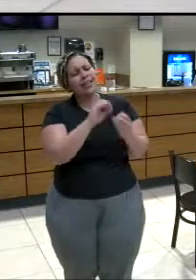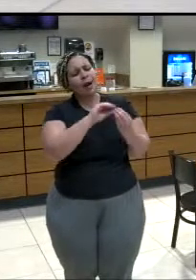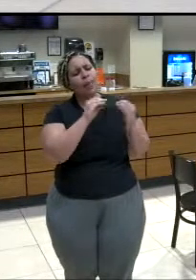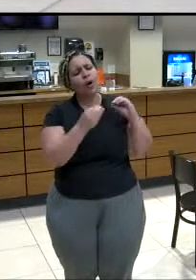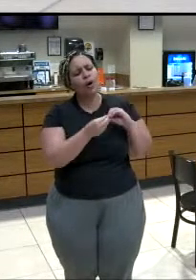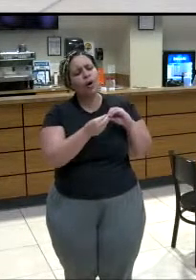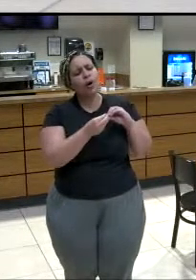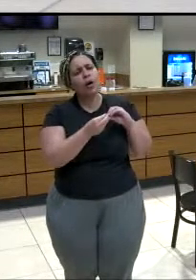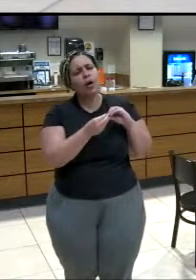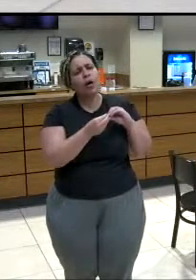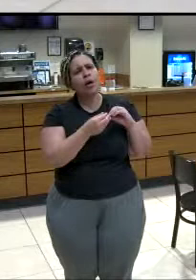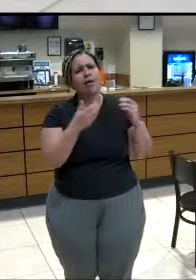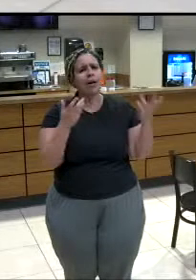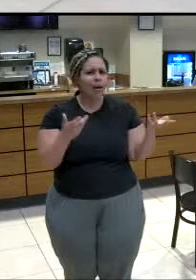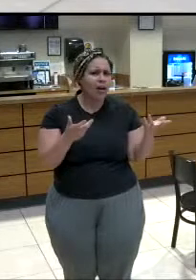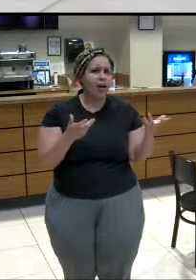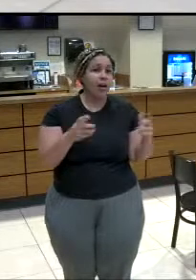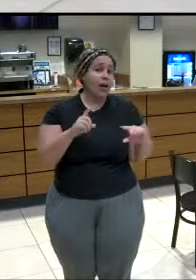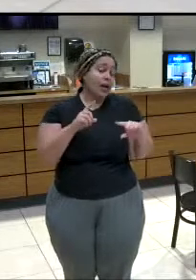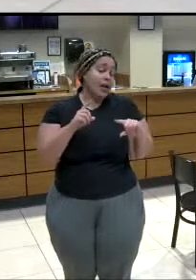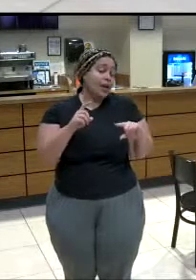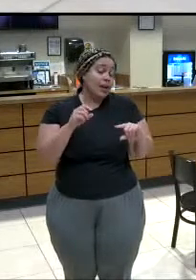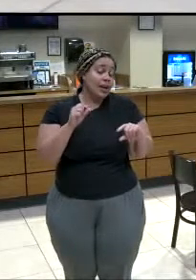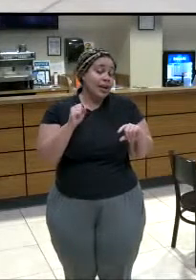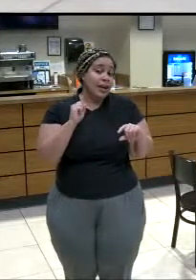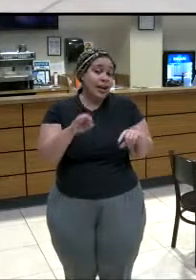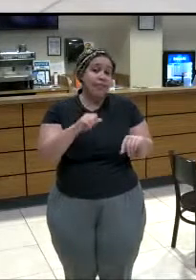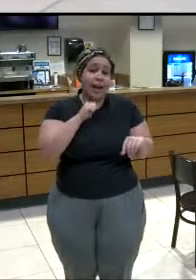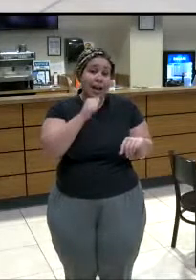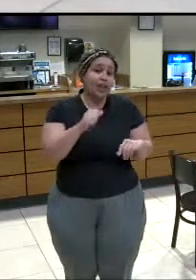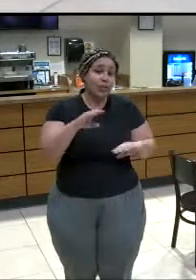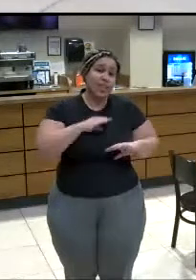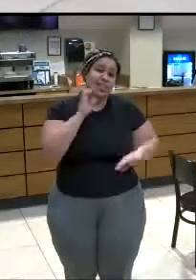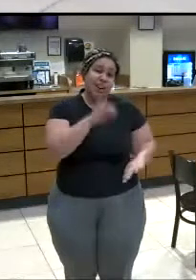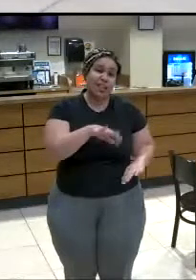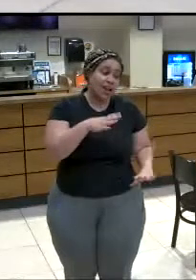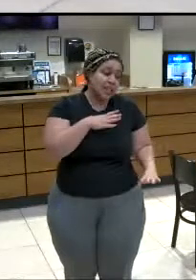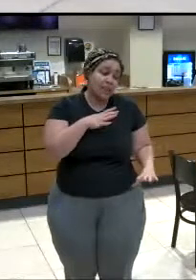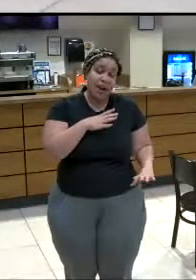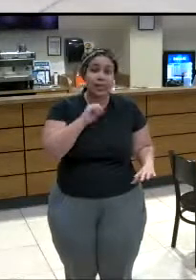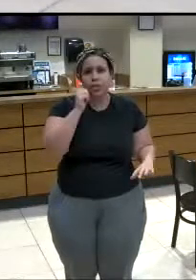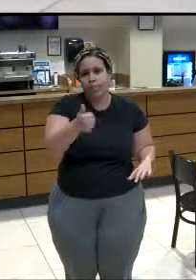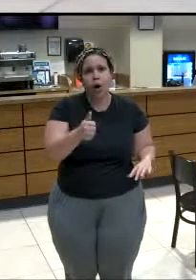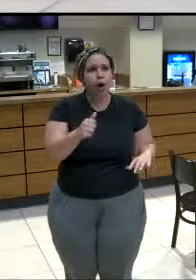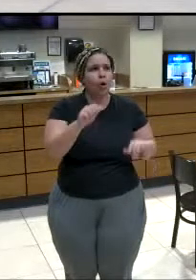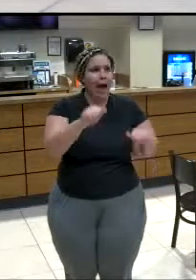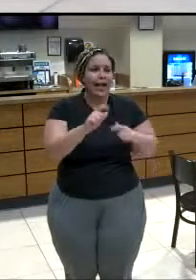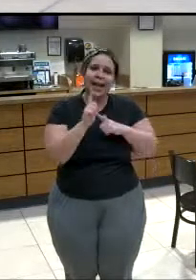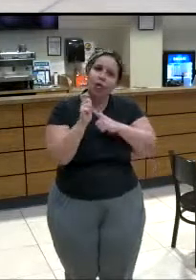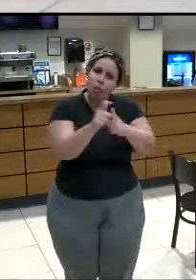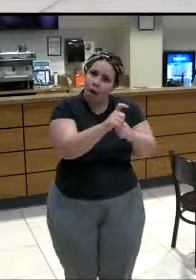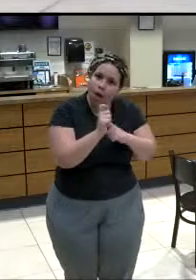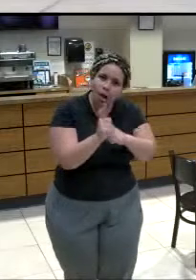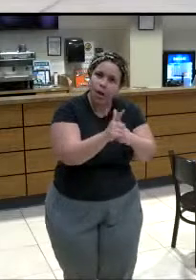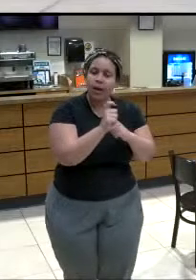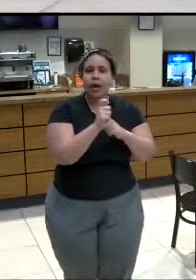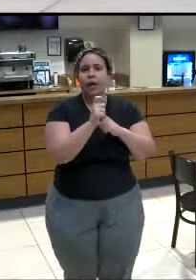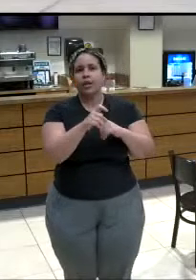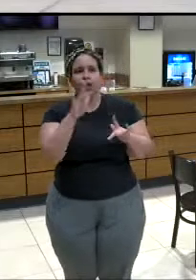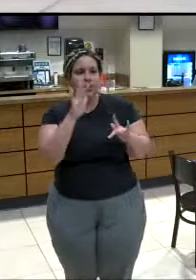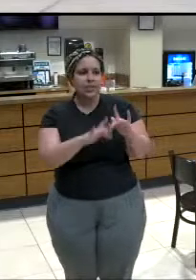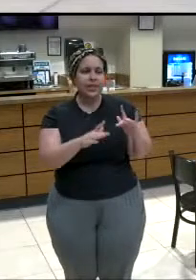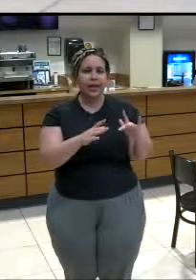I can do about it today. But tomorrow I can go for a run or skip breakfast. Those are